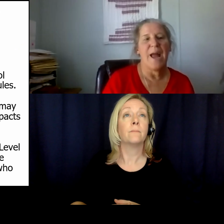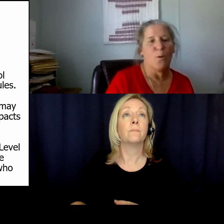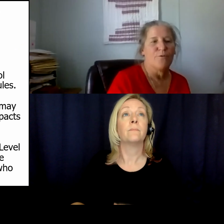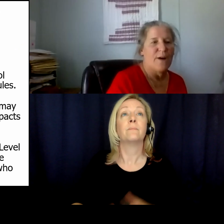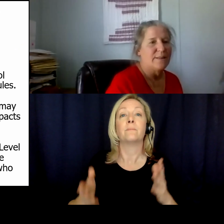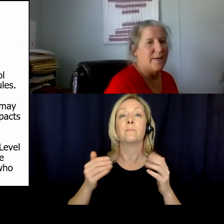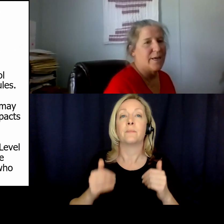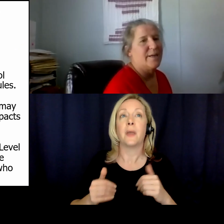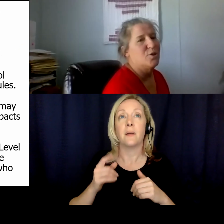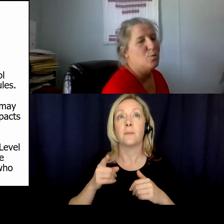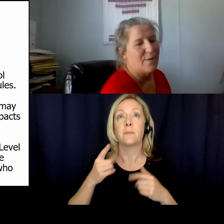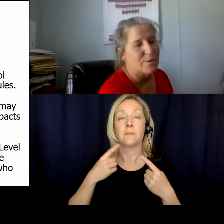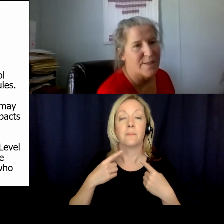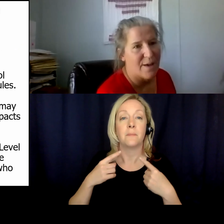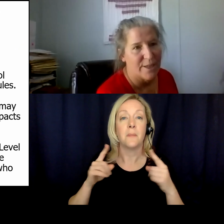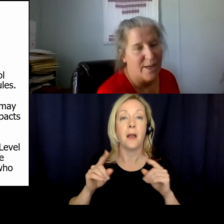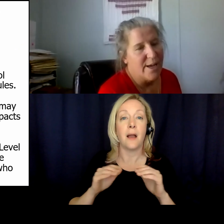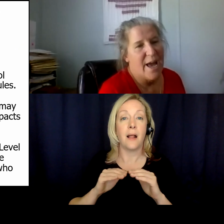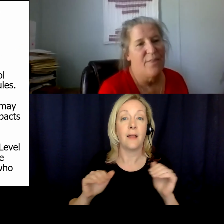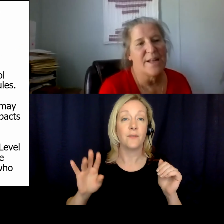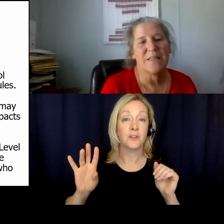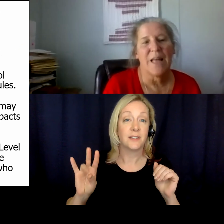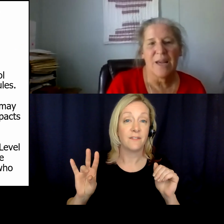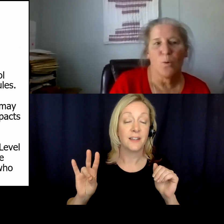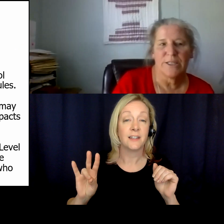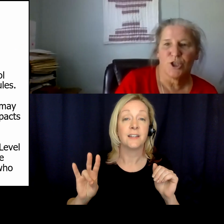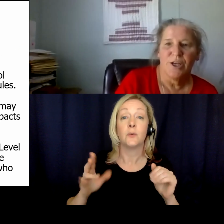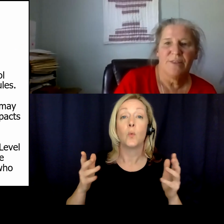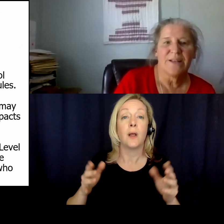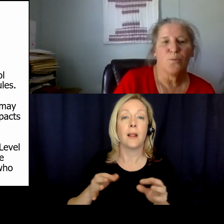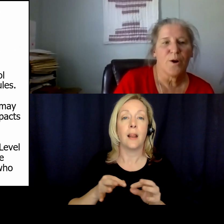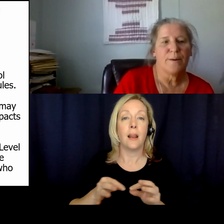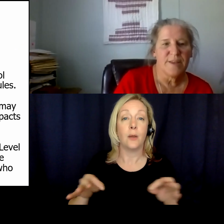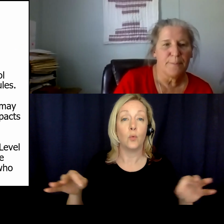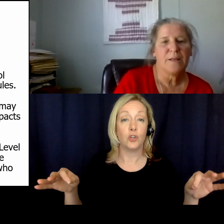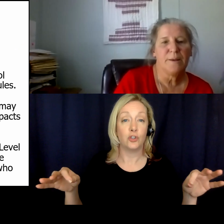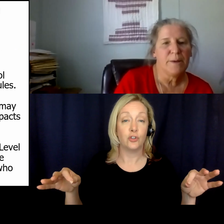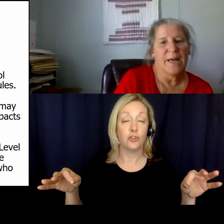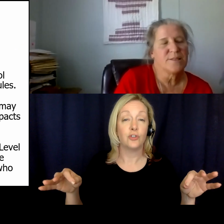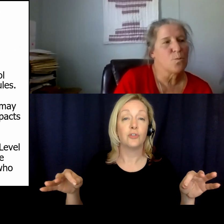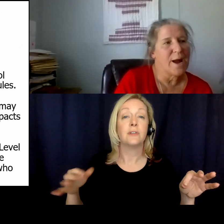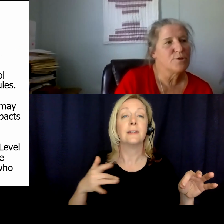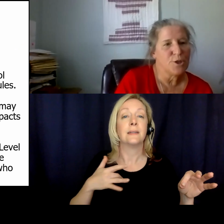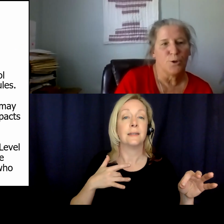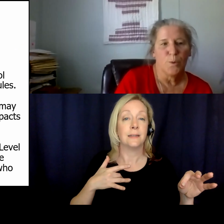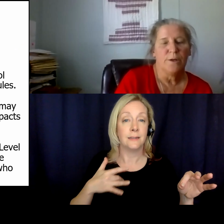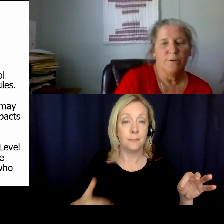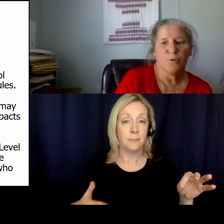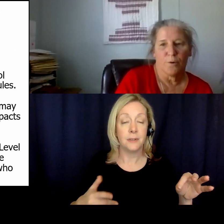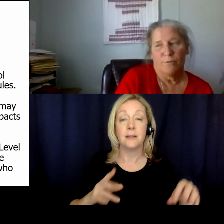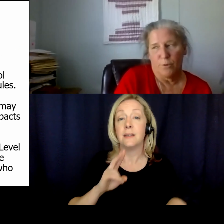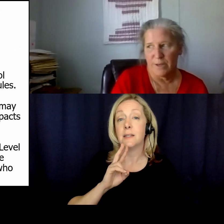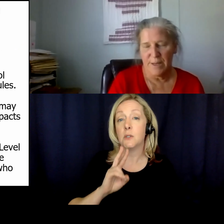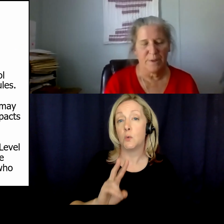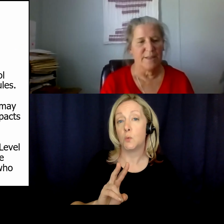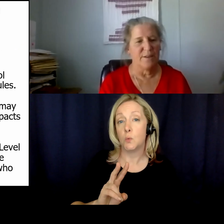so now we're finally getting to level 7, and that's language. That's where it typically begins around 2